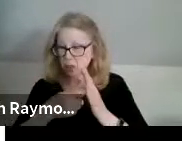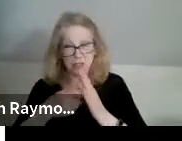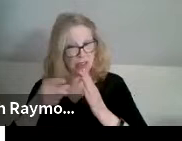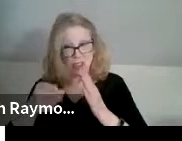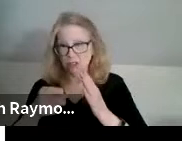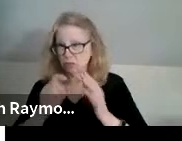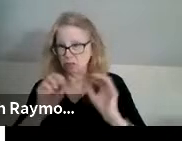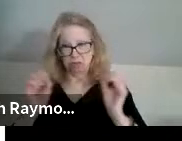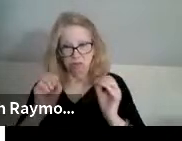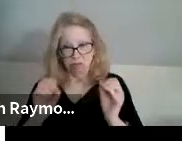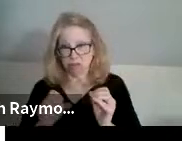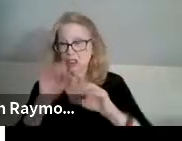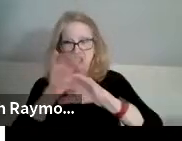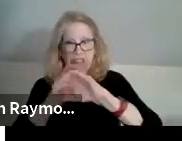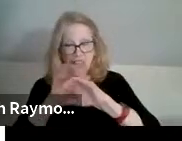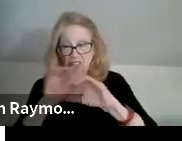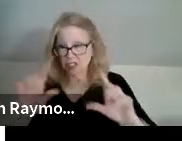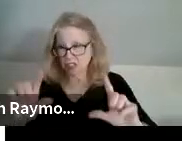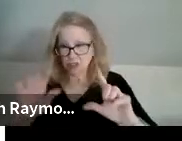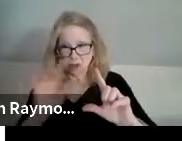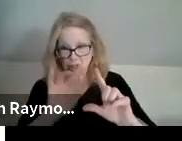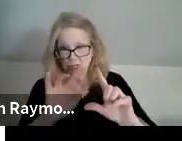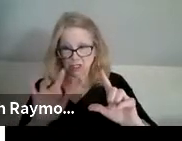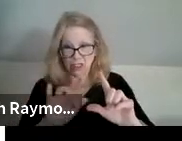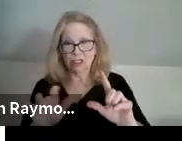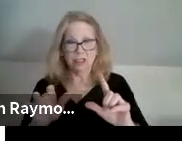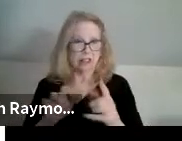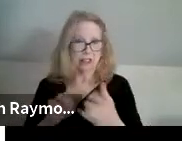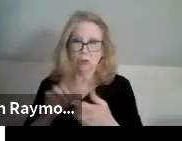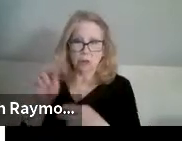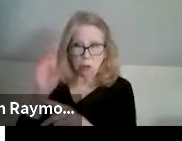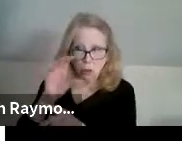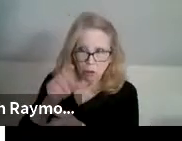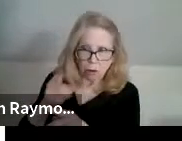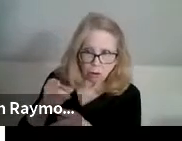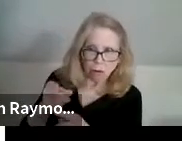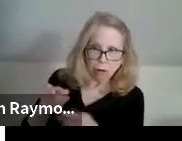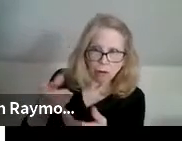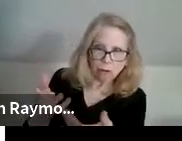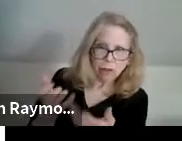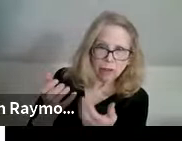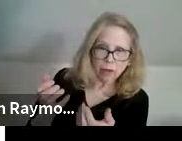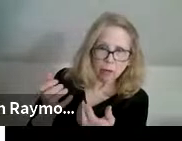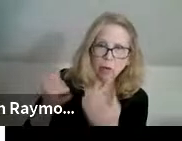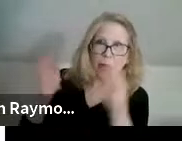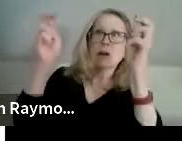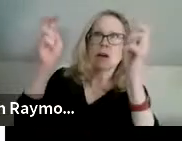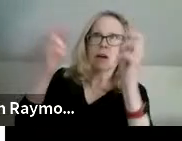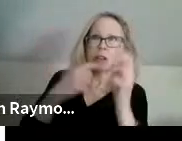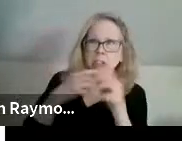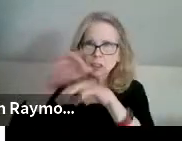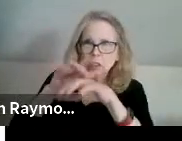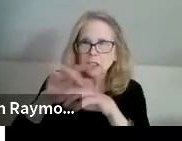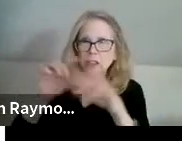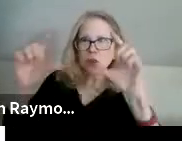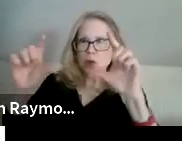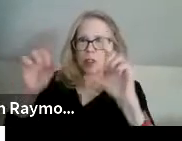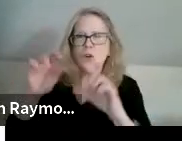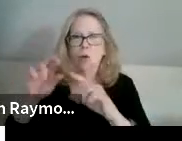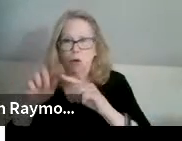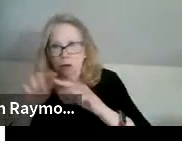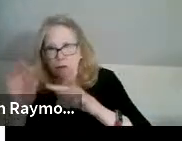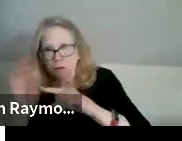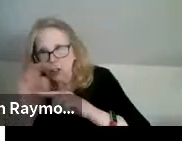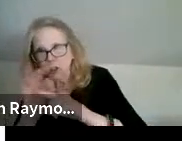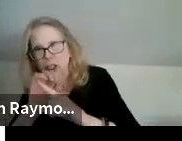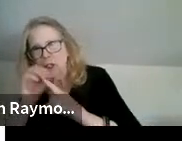for, say, touchscreens, which is one of the things people look for. You know, they look for a heading that says touchscreens. Well, we're functionality